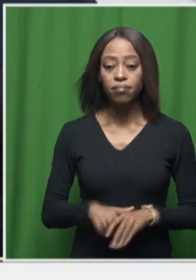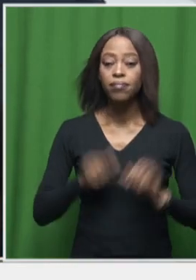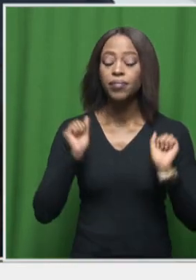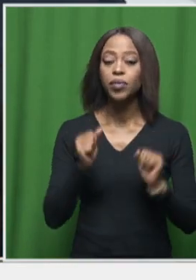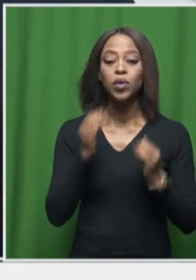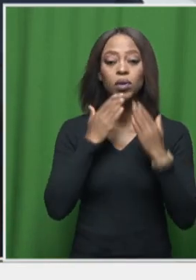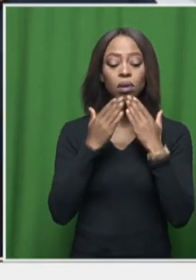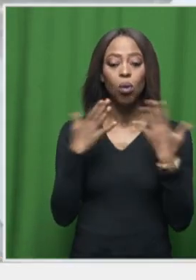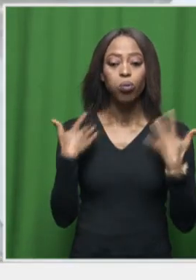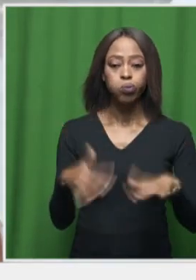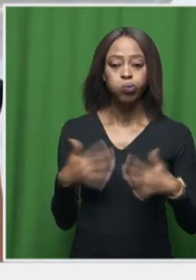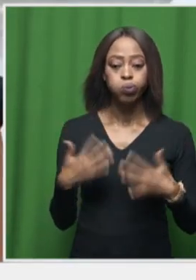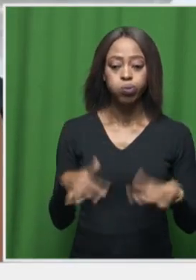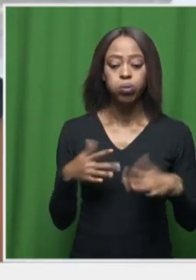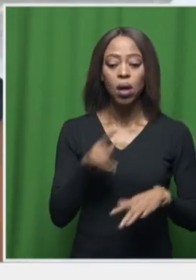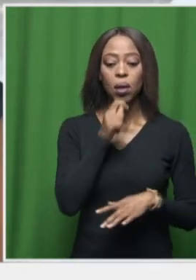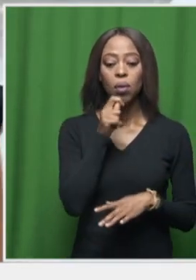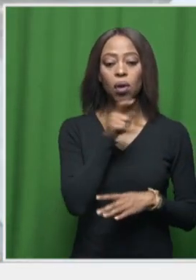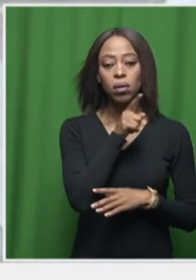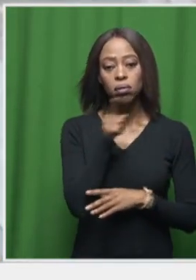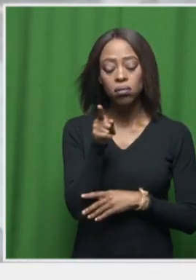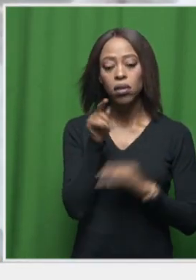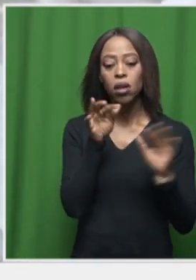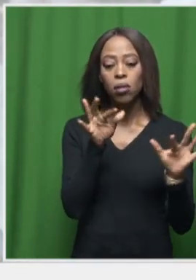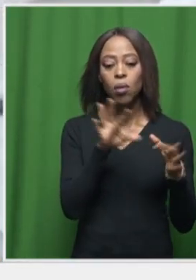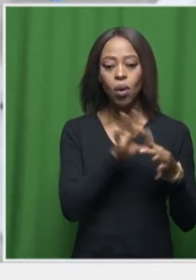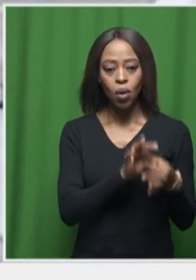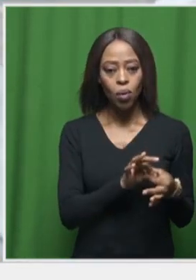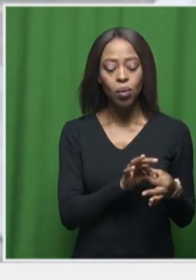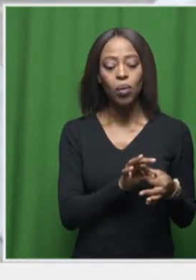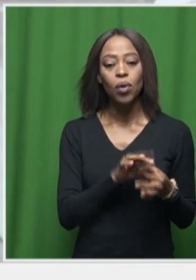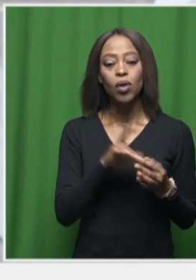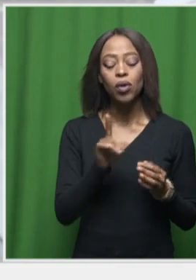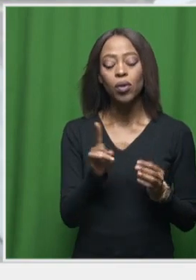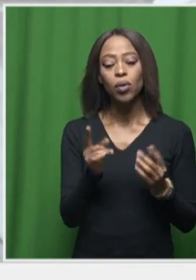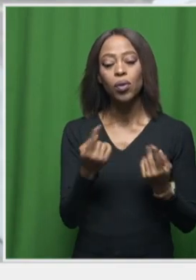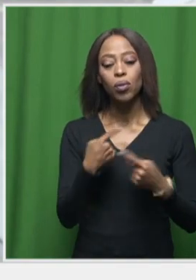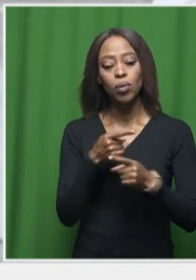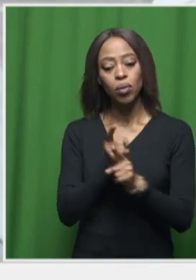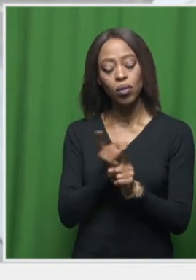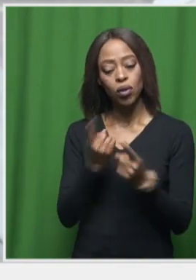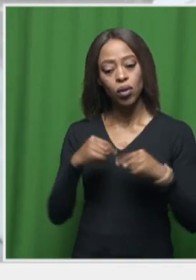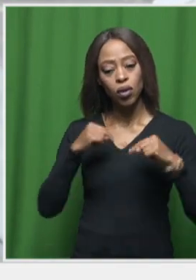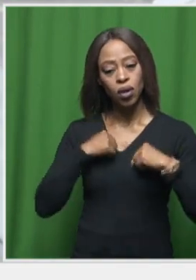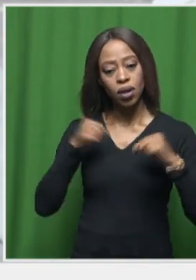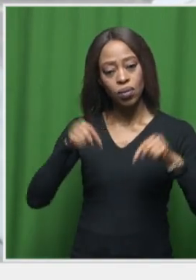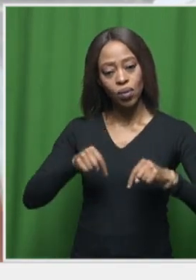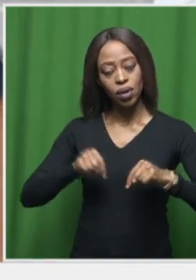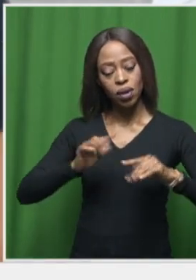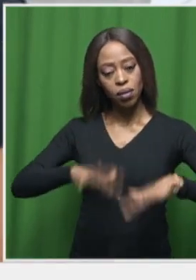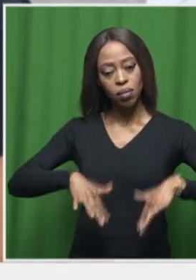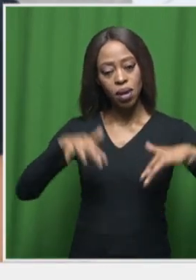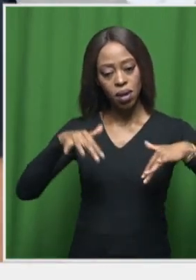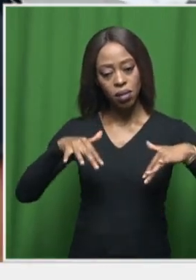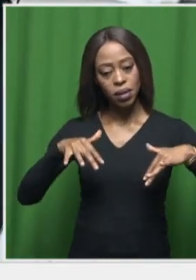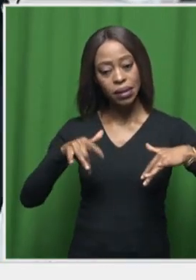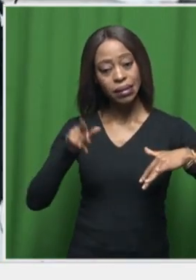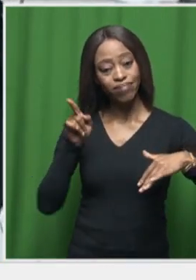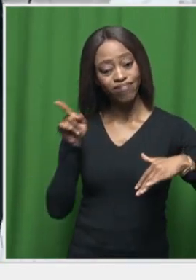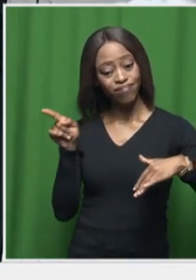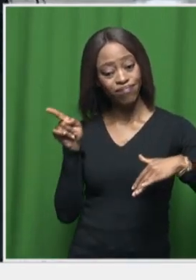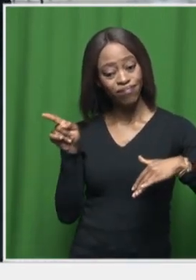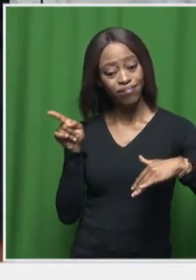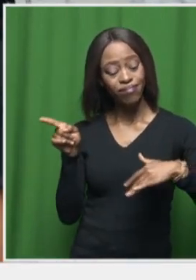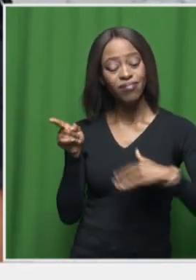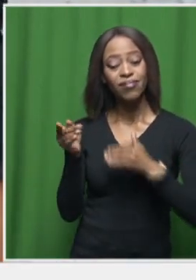Thanks, Leanne, and good morning to the viewers of Morning Live. You coming to us here live at Parliament in front of